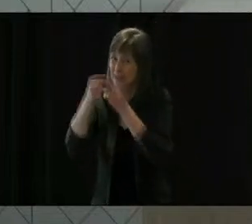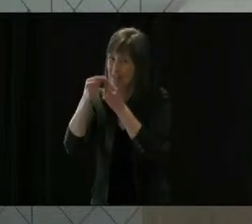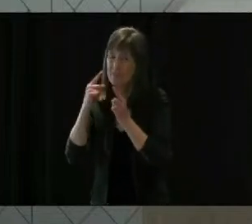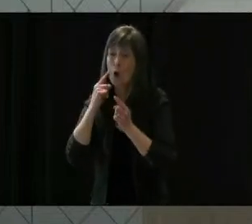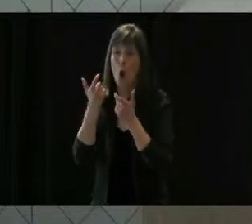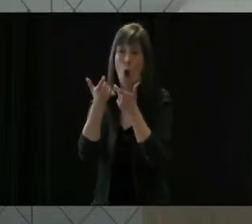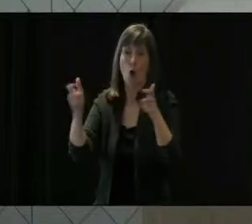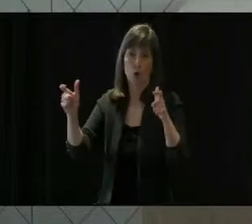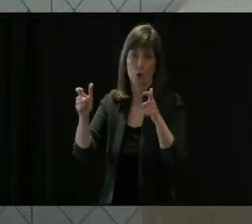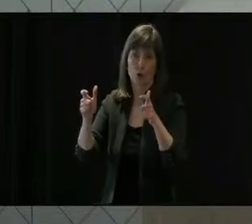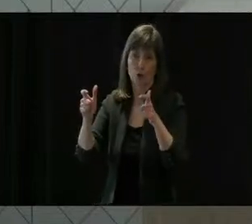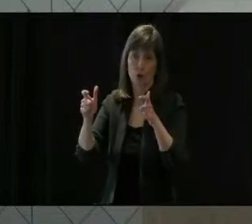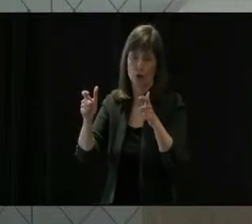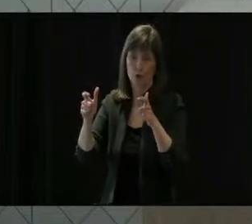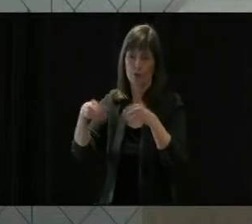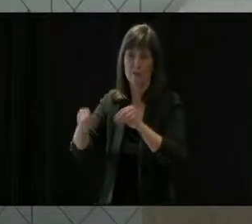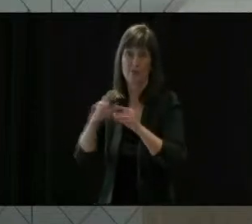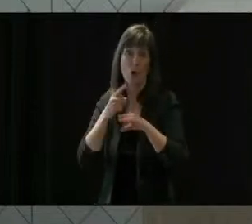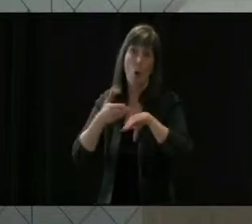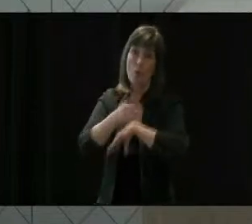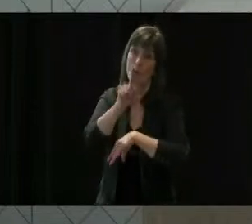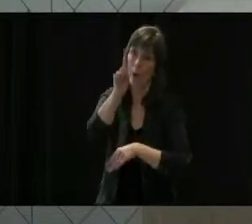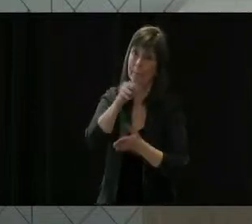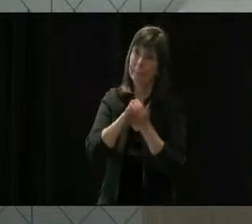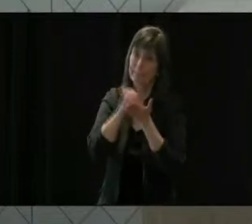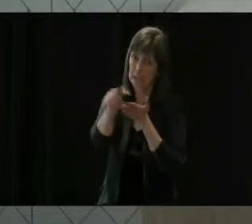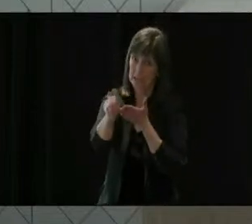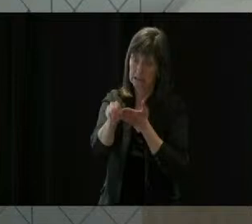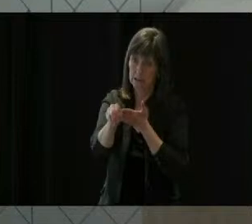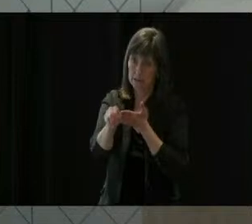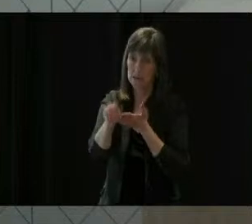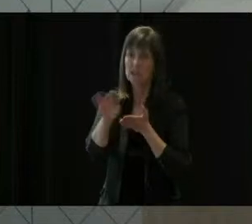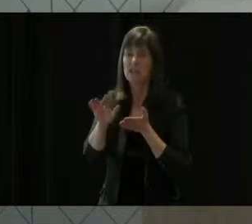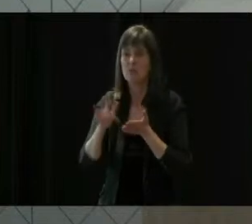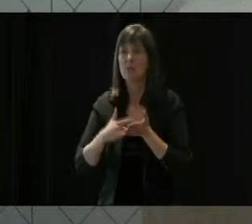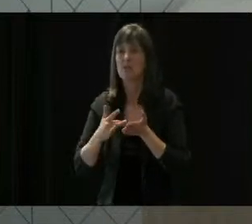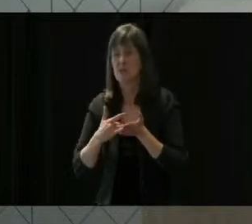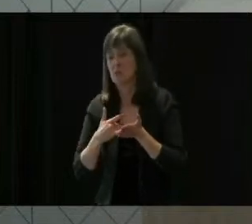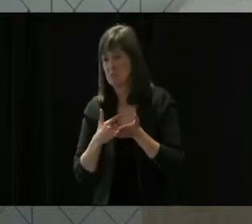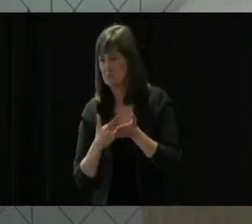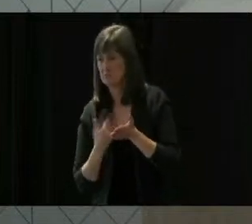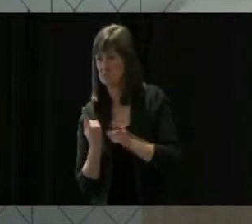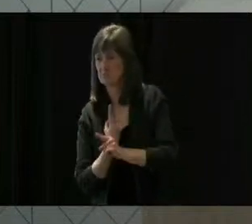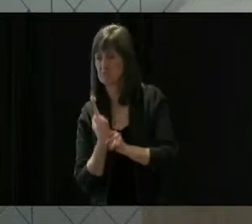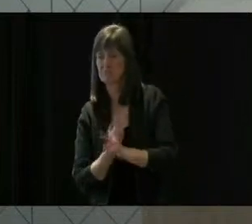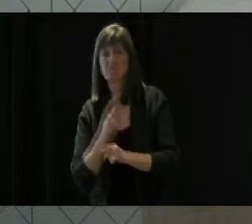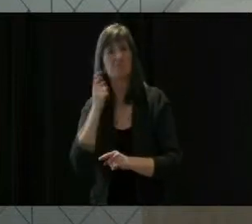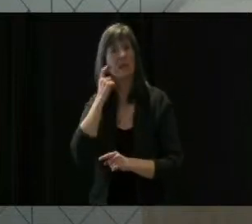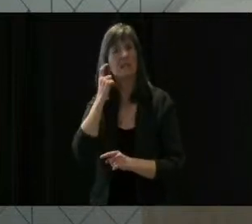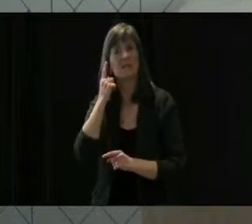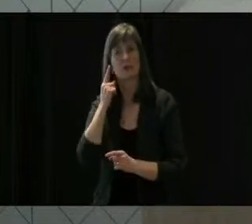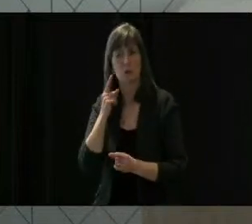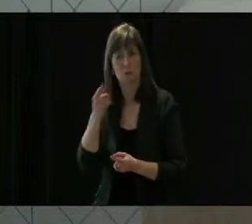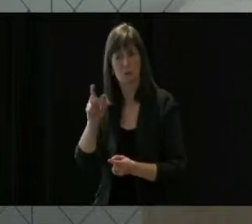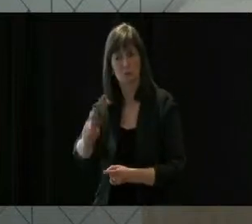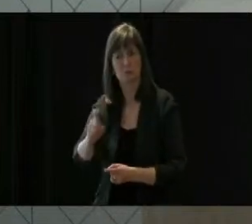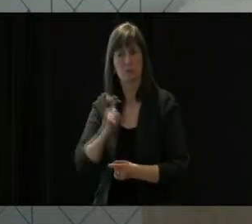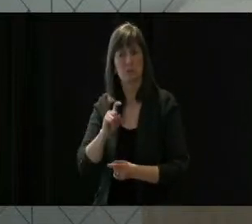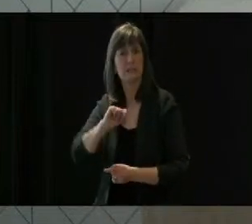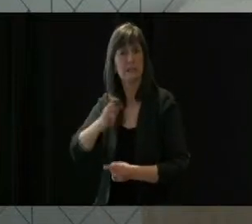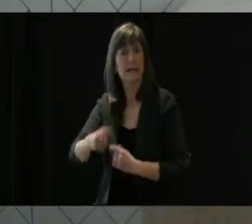estates in excess of $1 million, we think is quite reasonable to expect that those states would